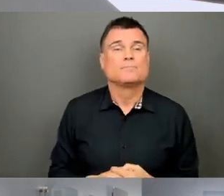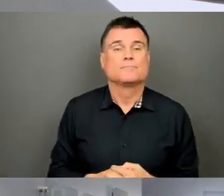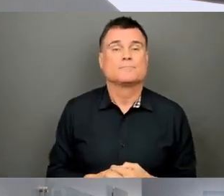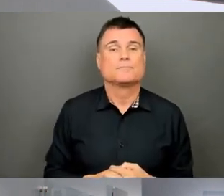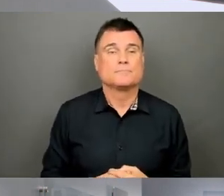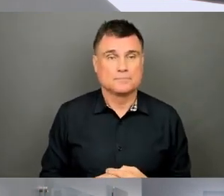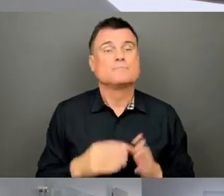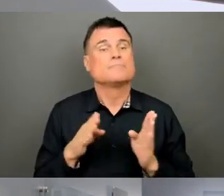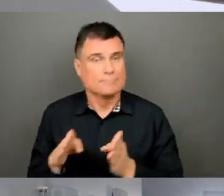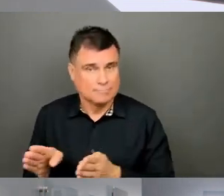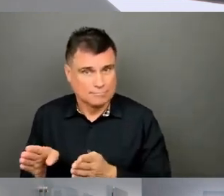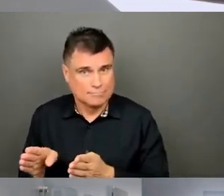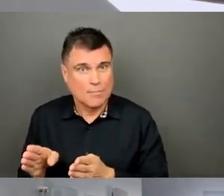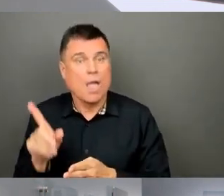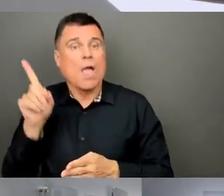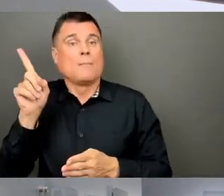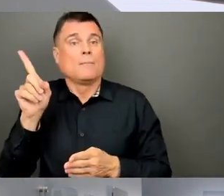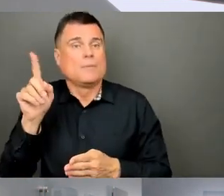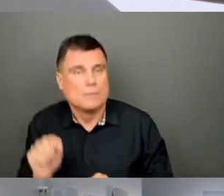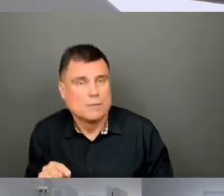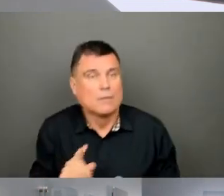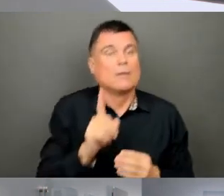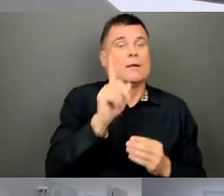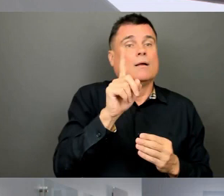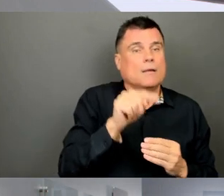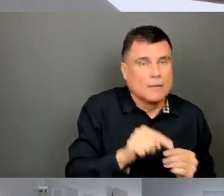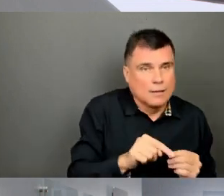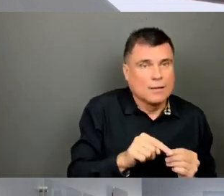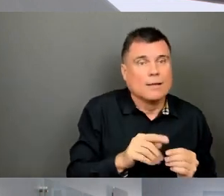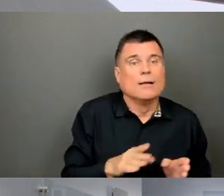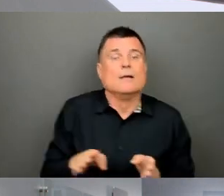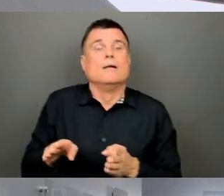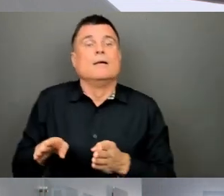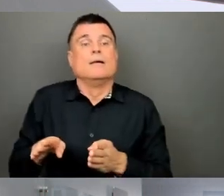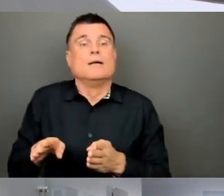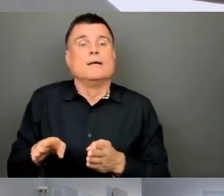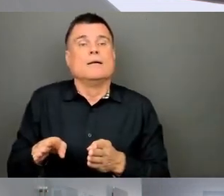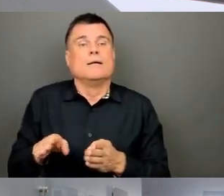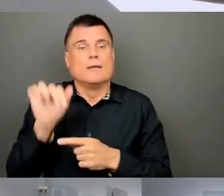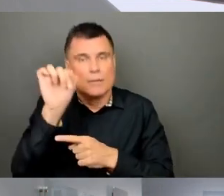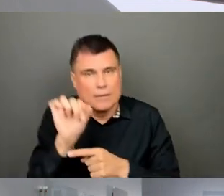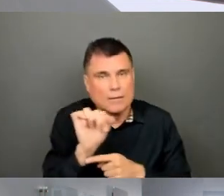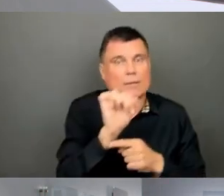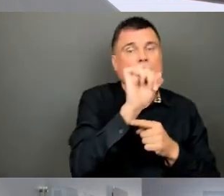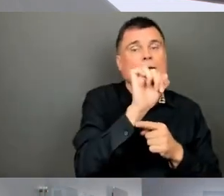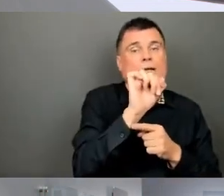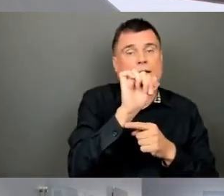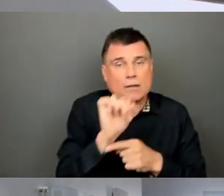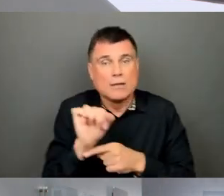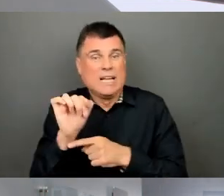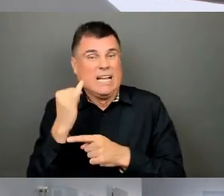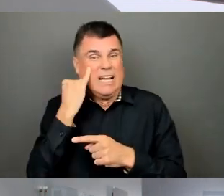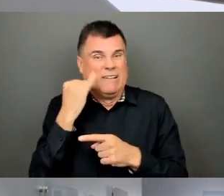groove, step, touch, up, groove, up, up and up, up and up. So if I'm just